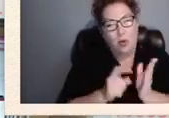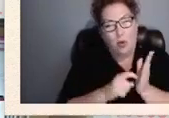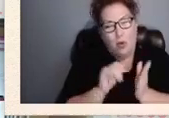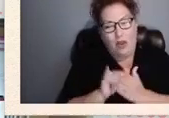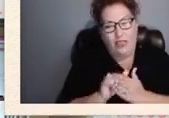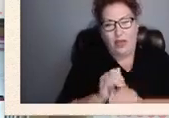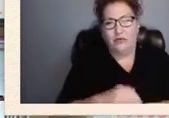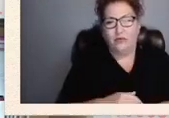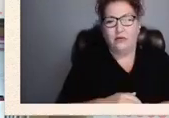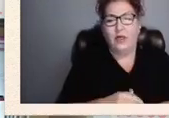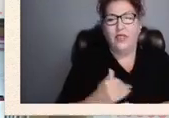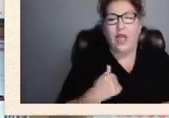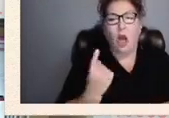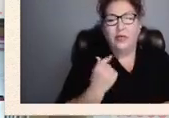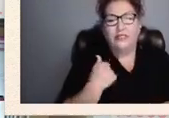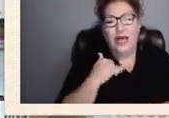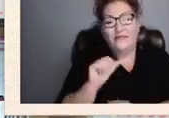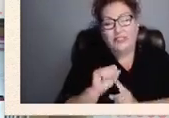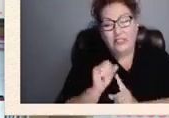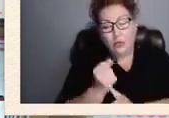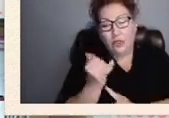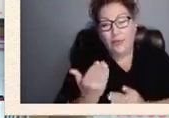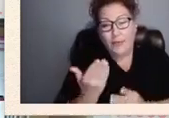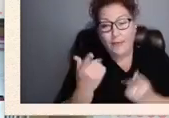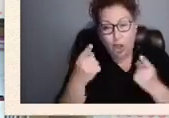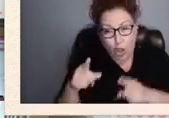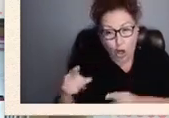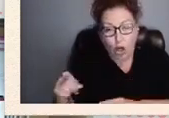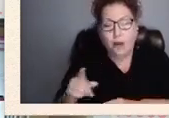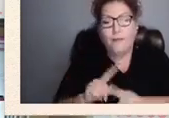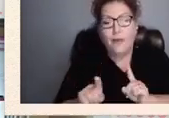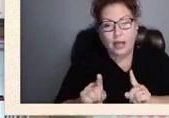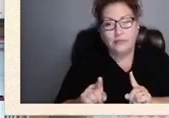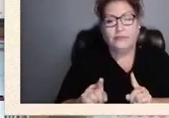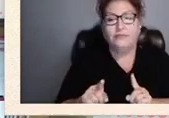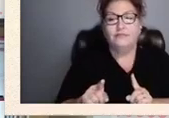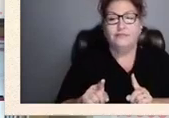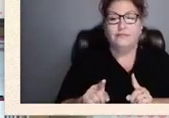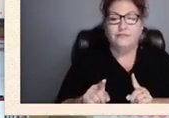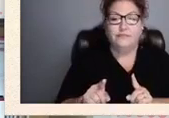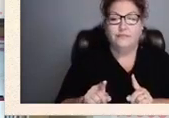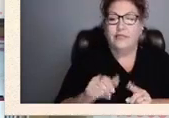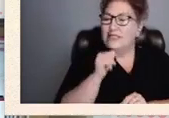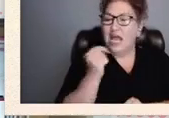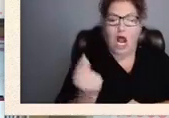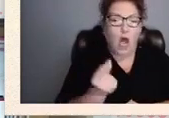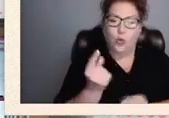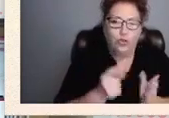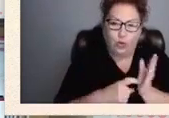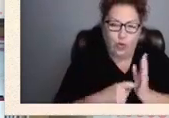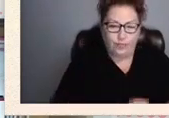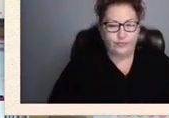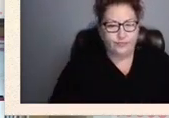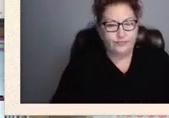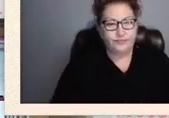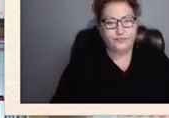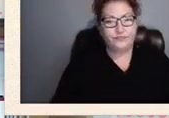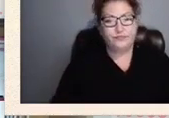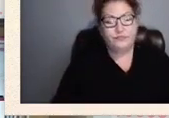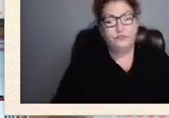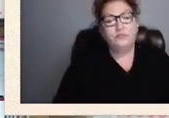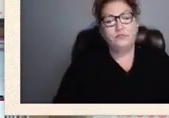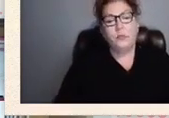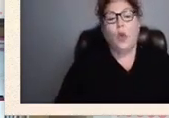a situation where that may occur, however, it's not always required. So what